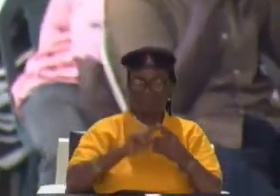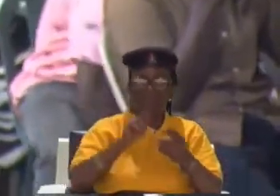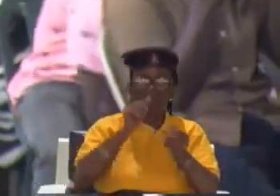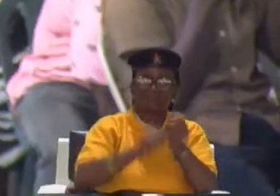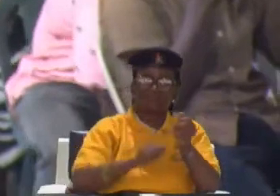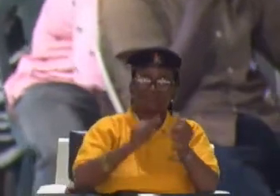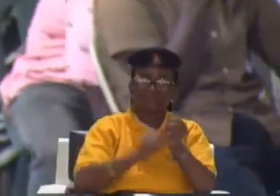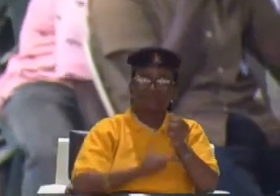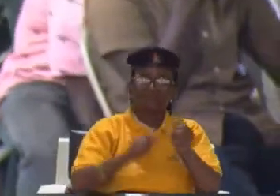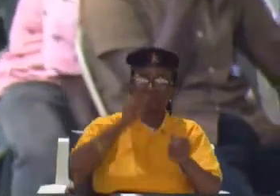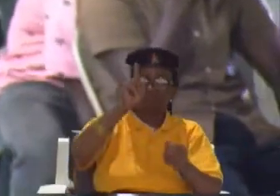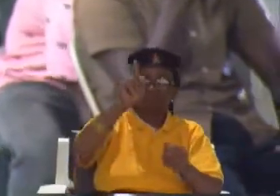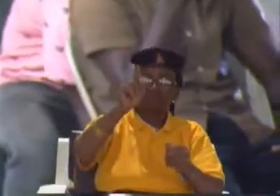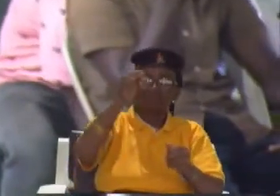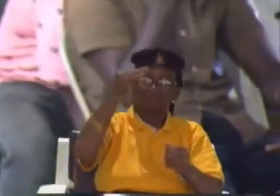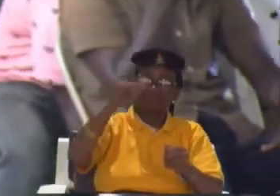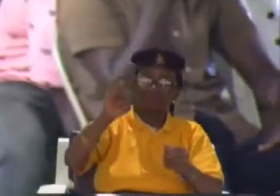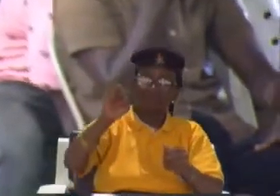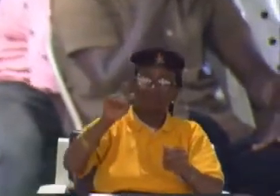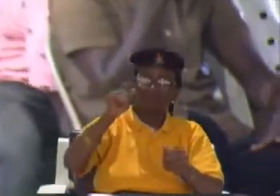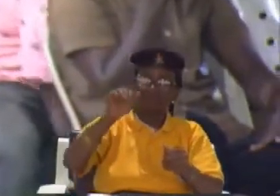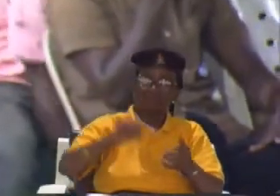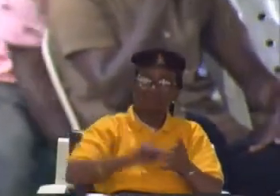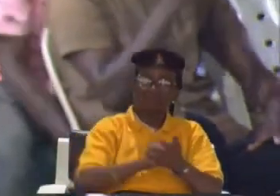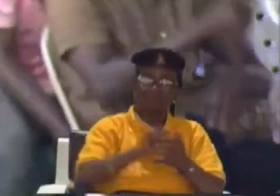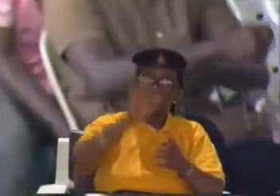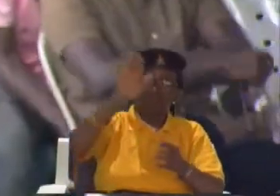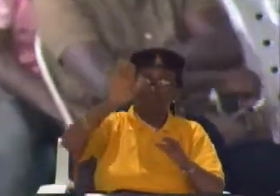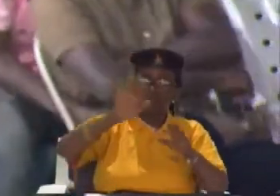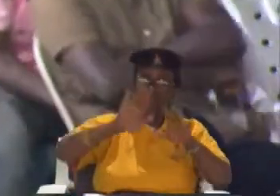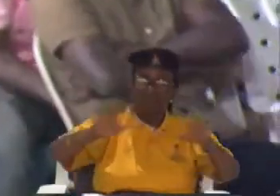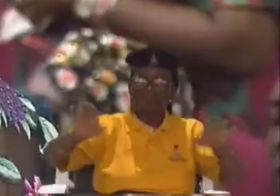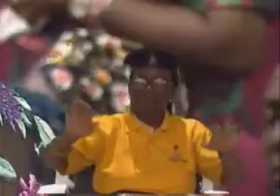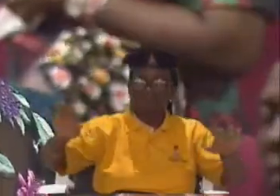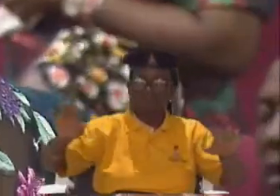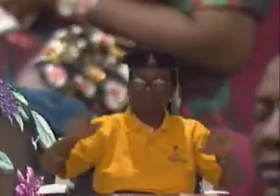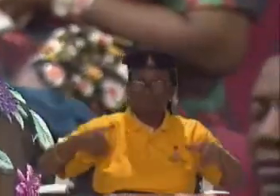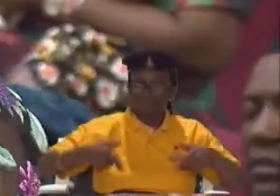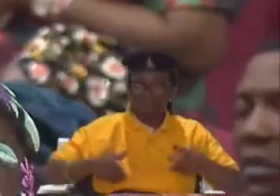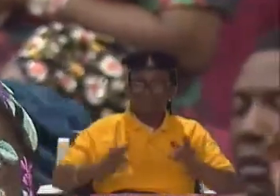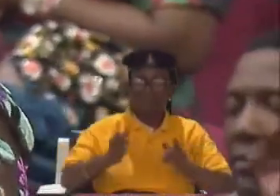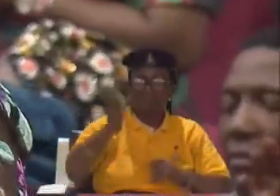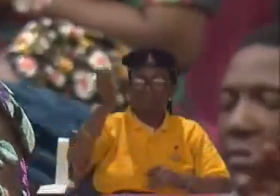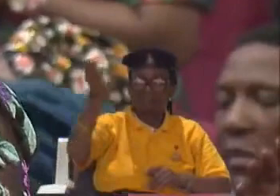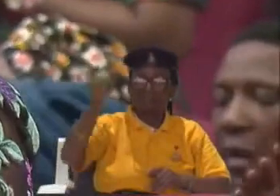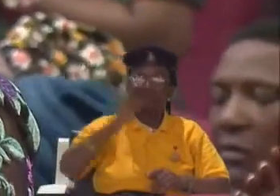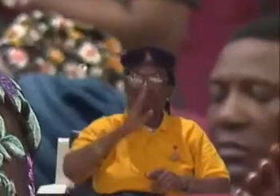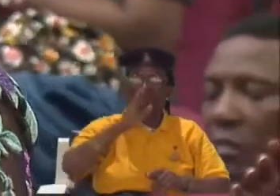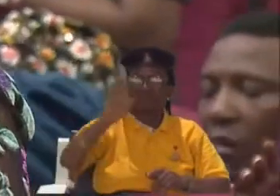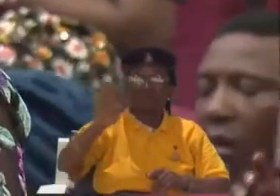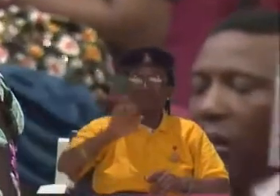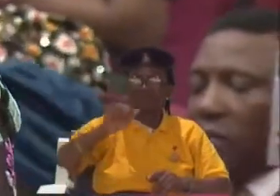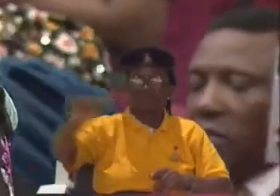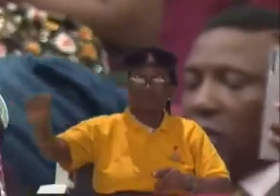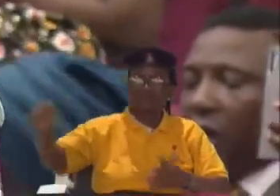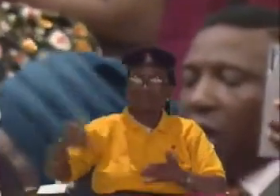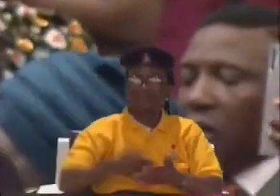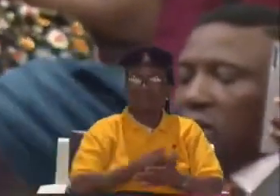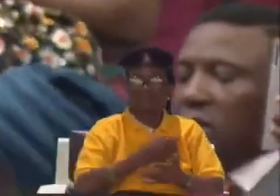of these your children, fun gbogbo awon omo re wonyi, let there be a new beginning. Je ki ibere otun ki o